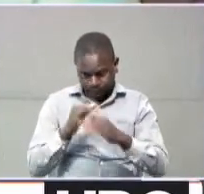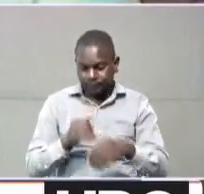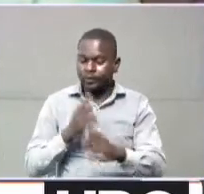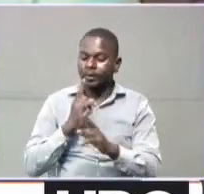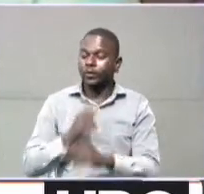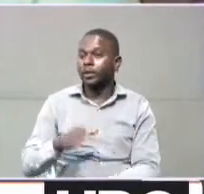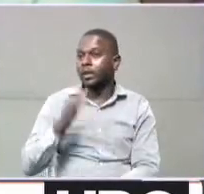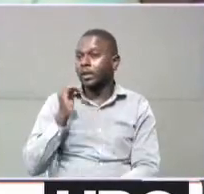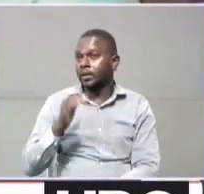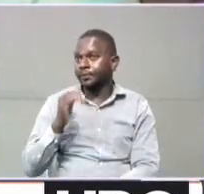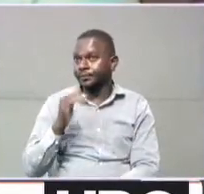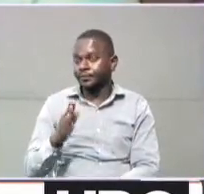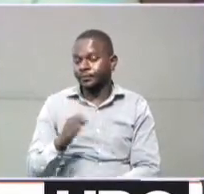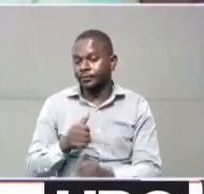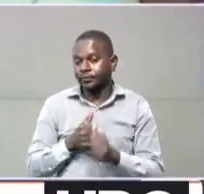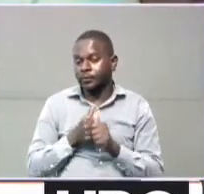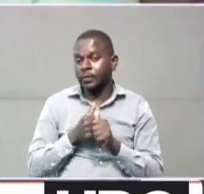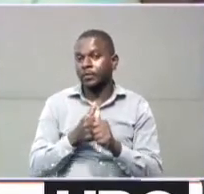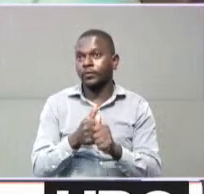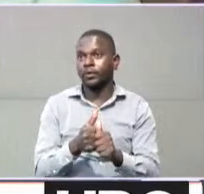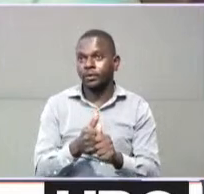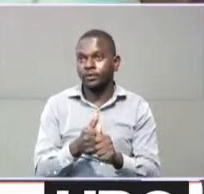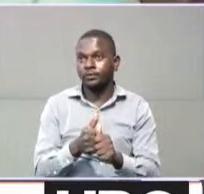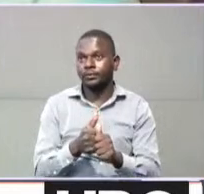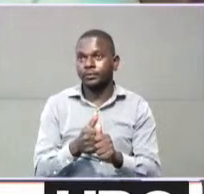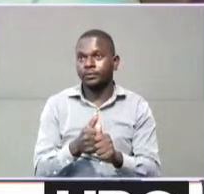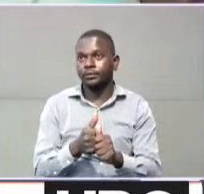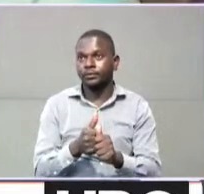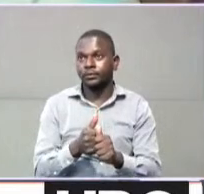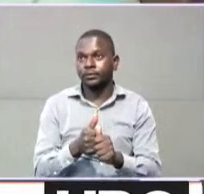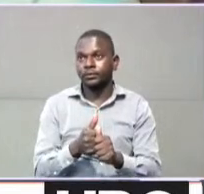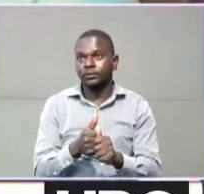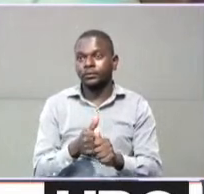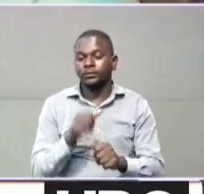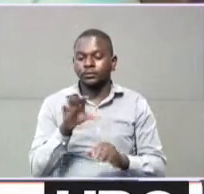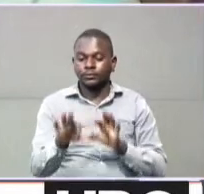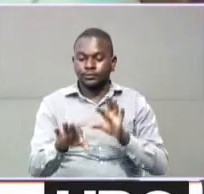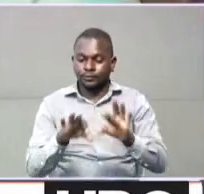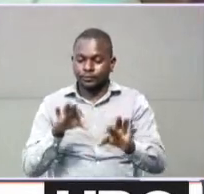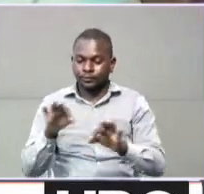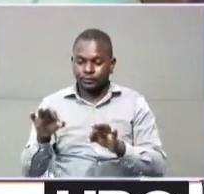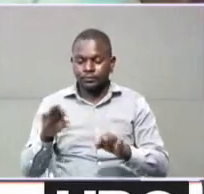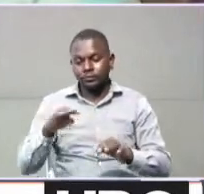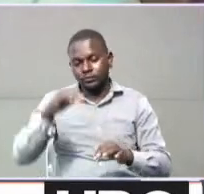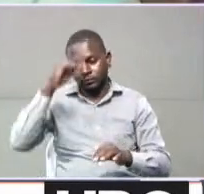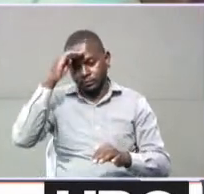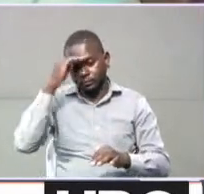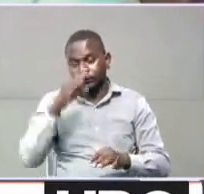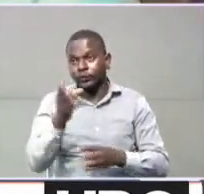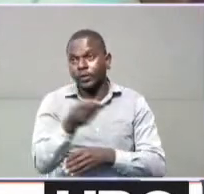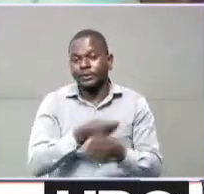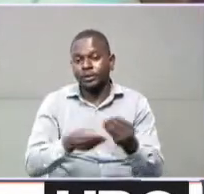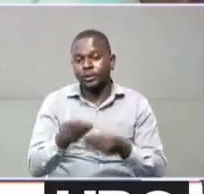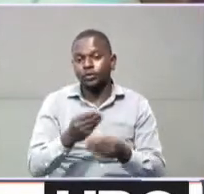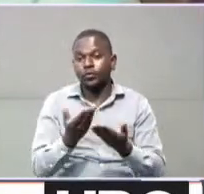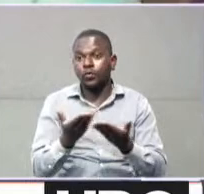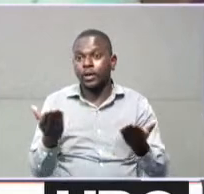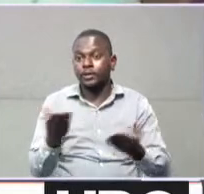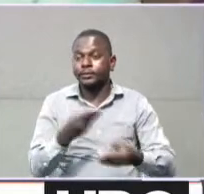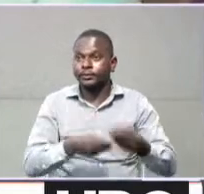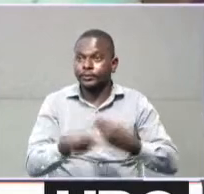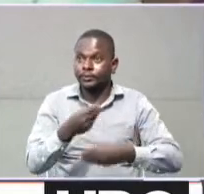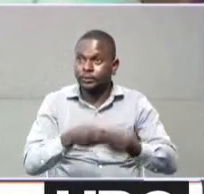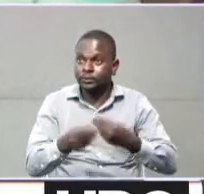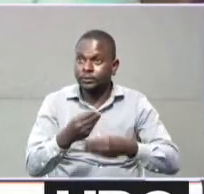speaker as follows the sample picked by uganda police from the kiosk where the product was